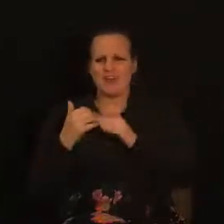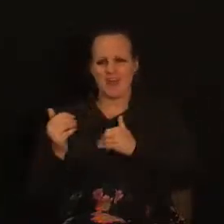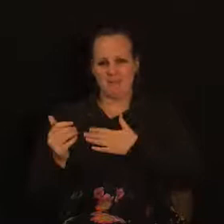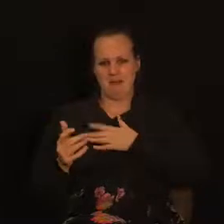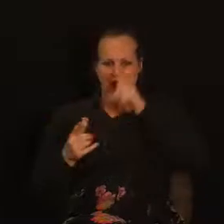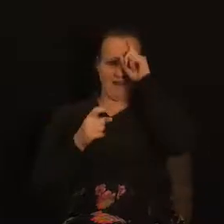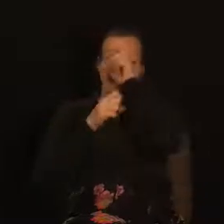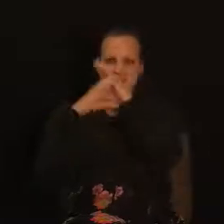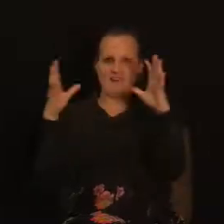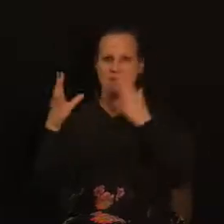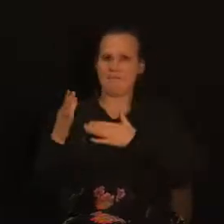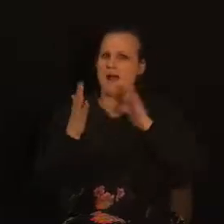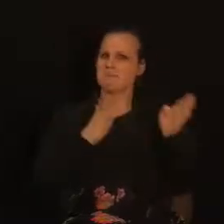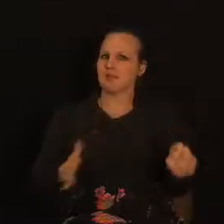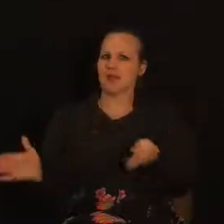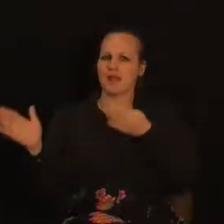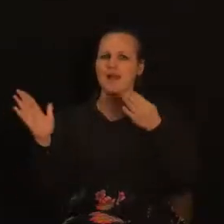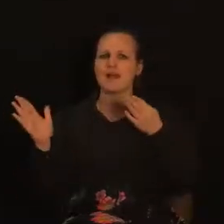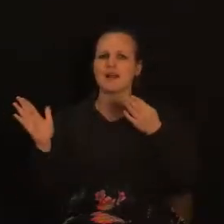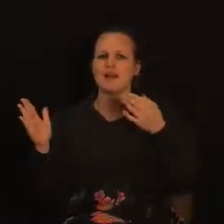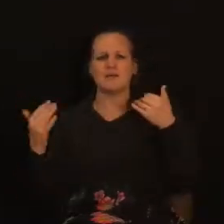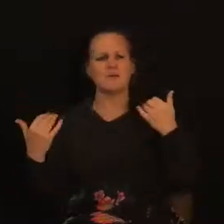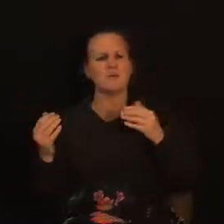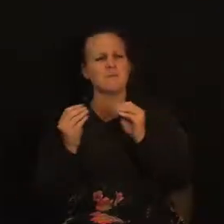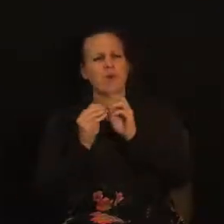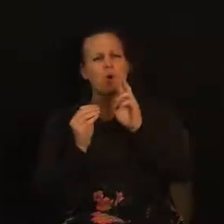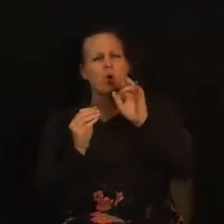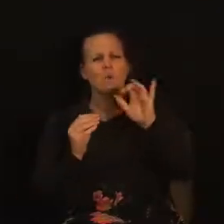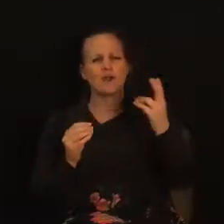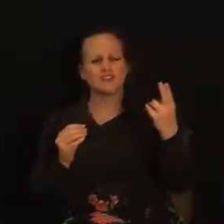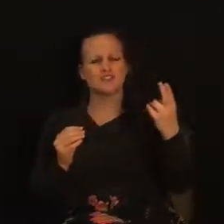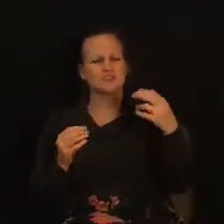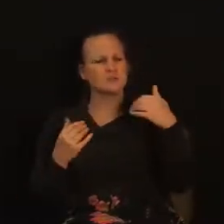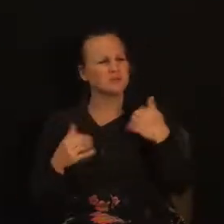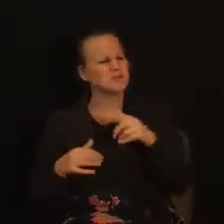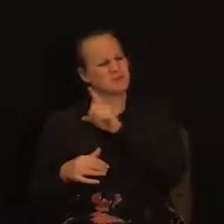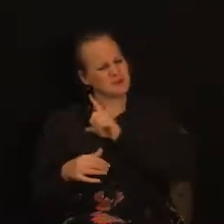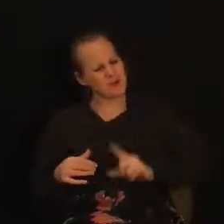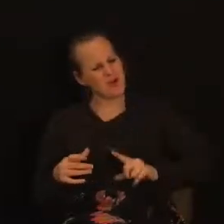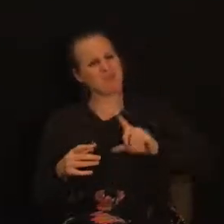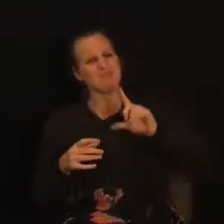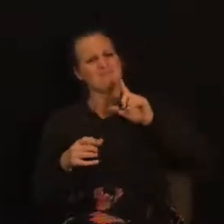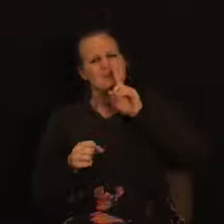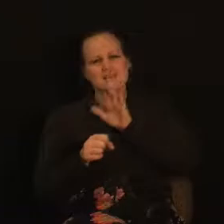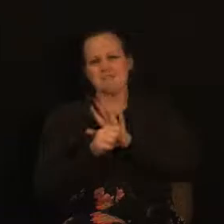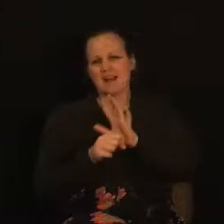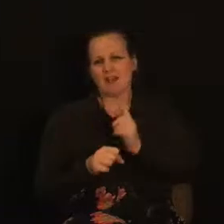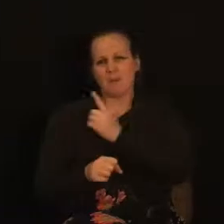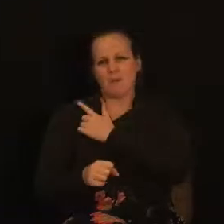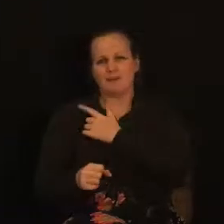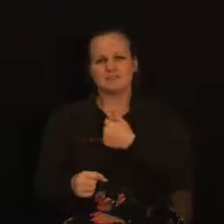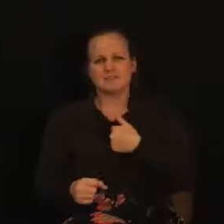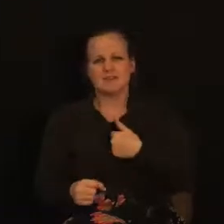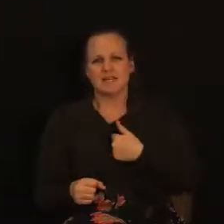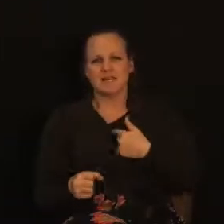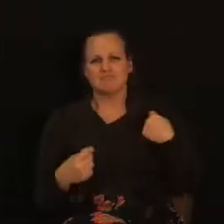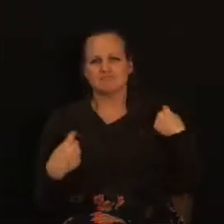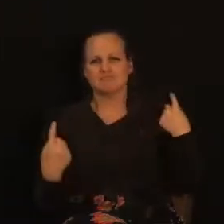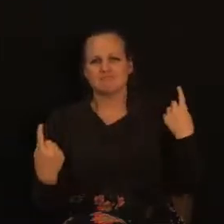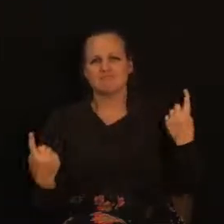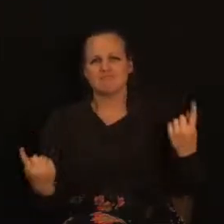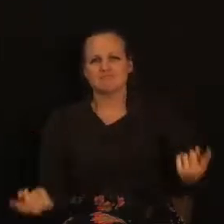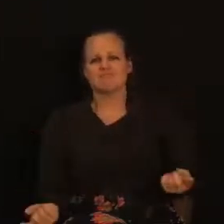ever planned for it to be. It's so much richer. And the Lord has been so faithful to me. And it has been